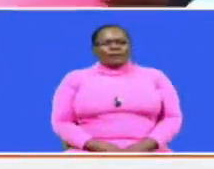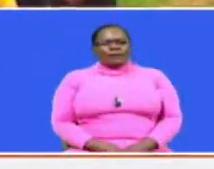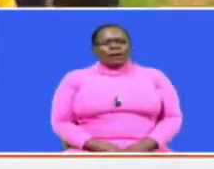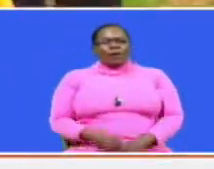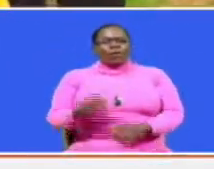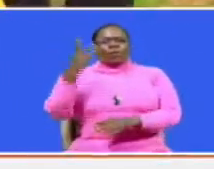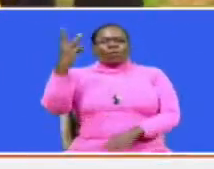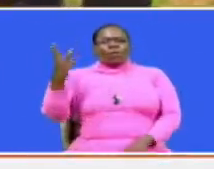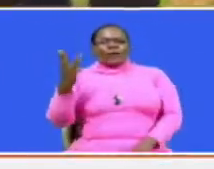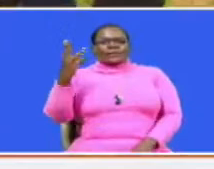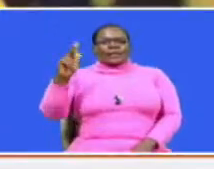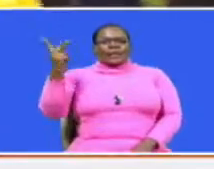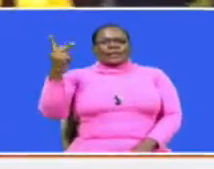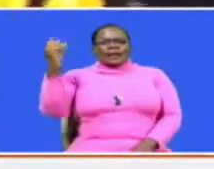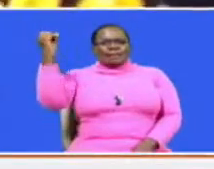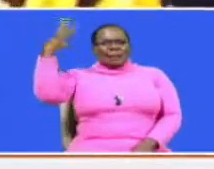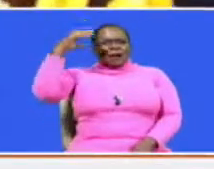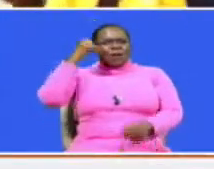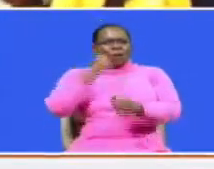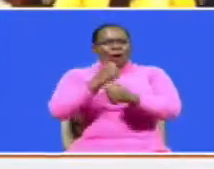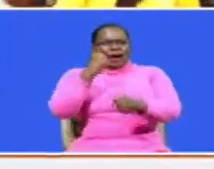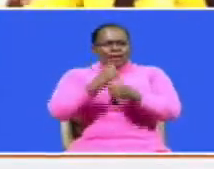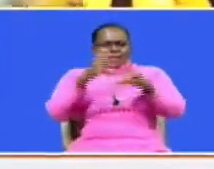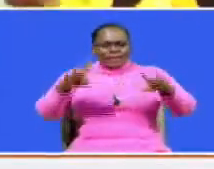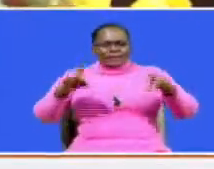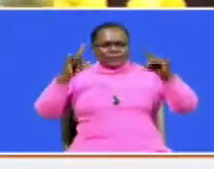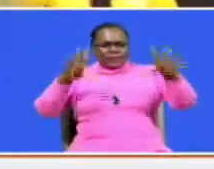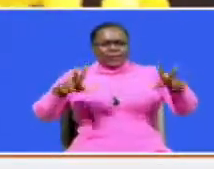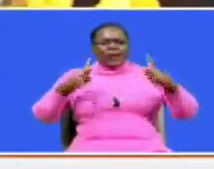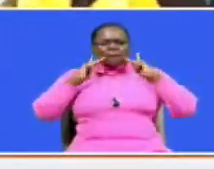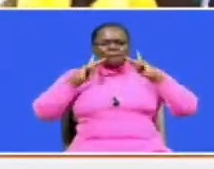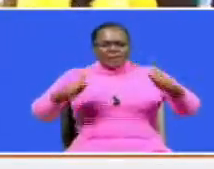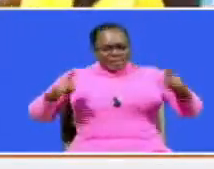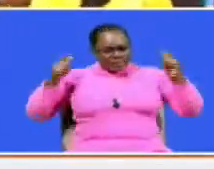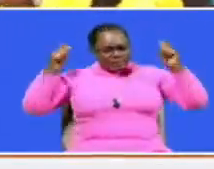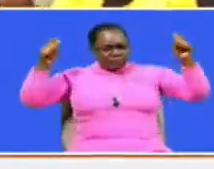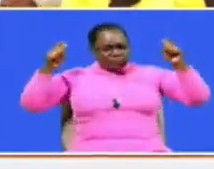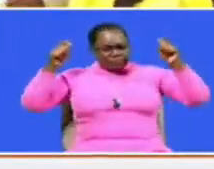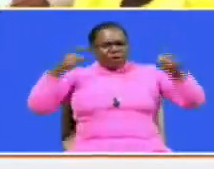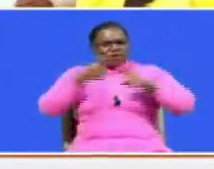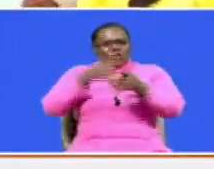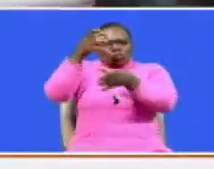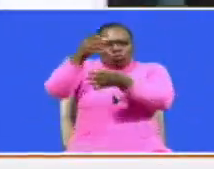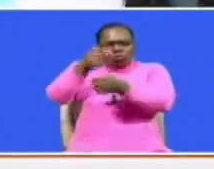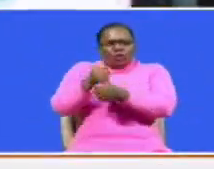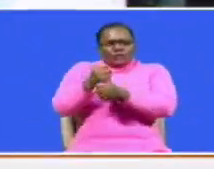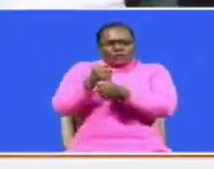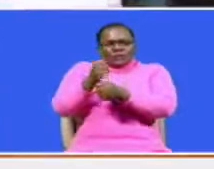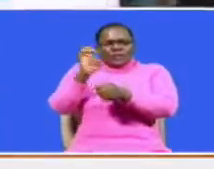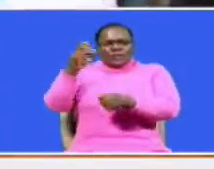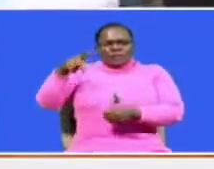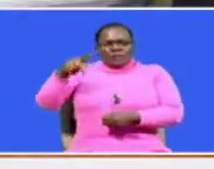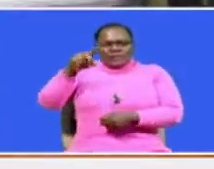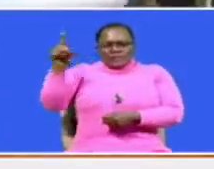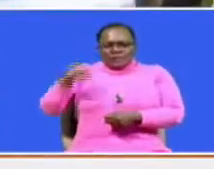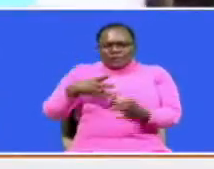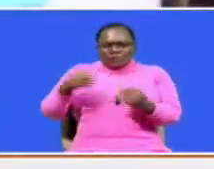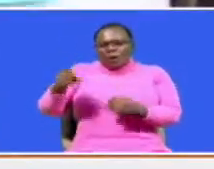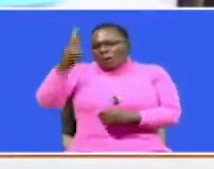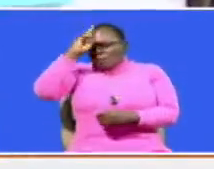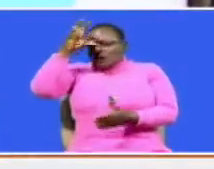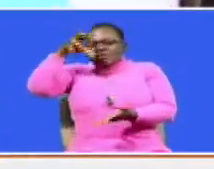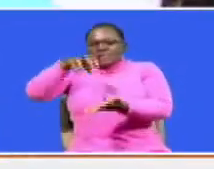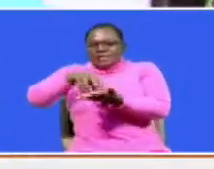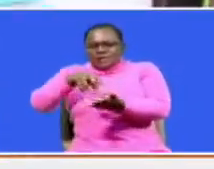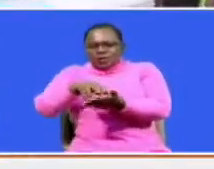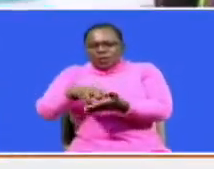On Wednesday, Kenya Power workers in Kitengela held a peaceful protest from the company offices in EPZA to Kitengela police